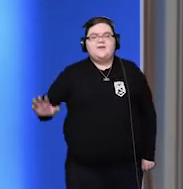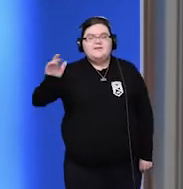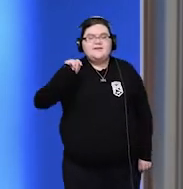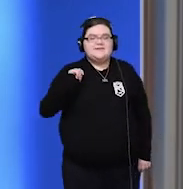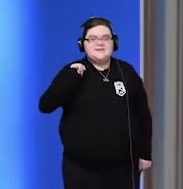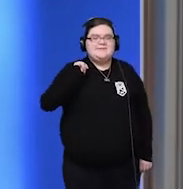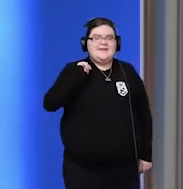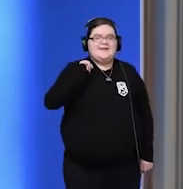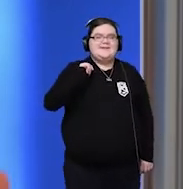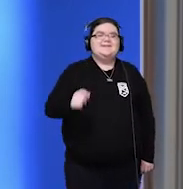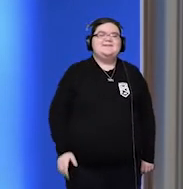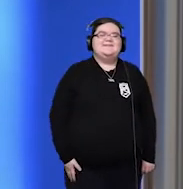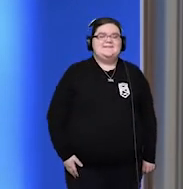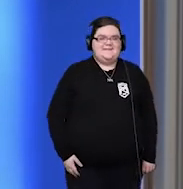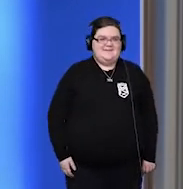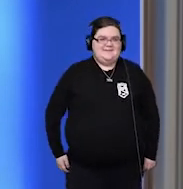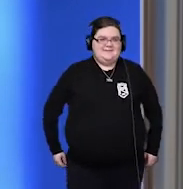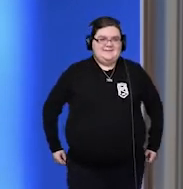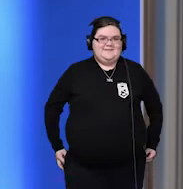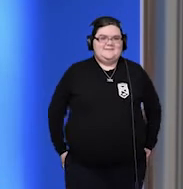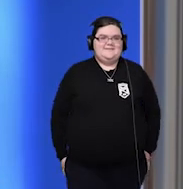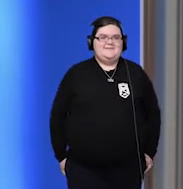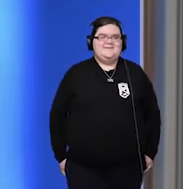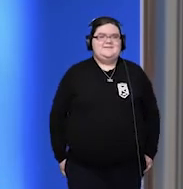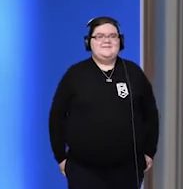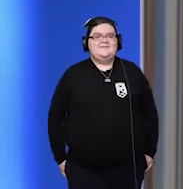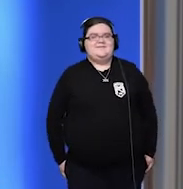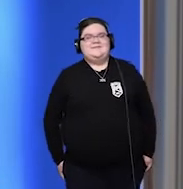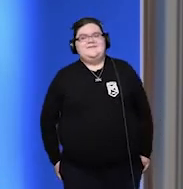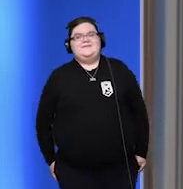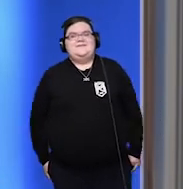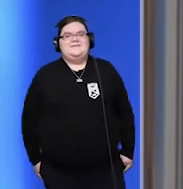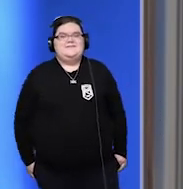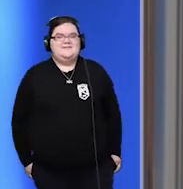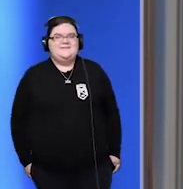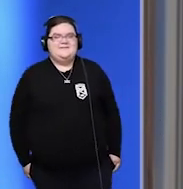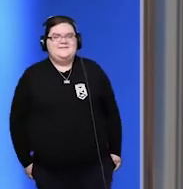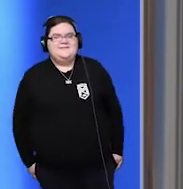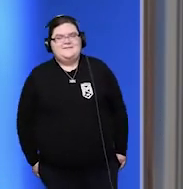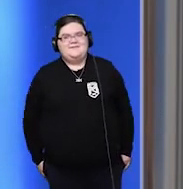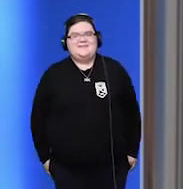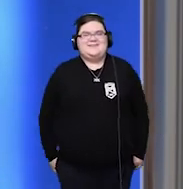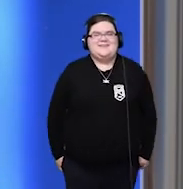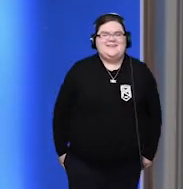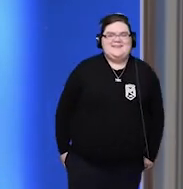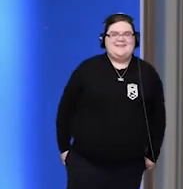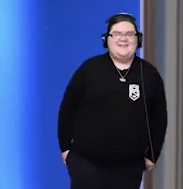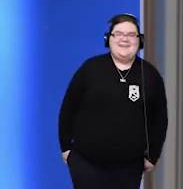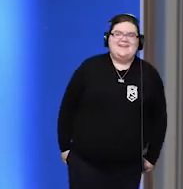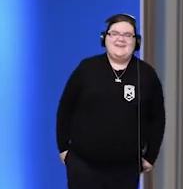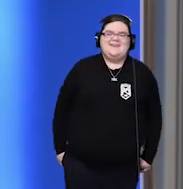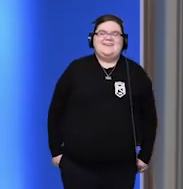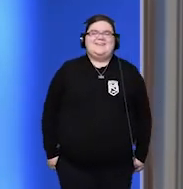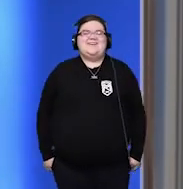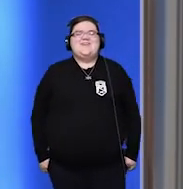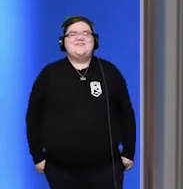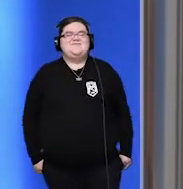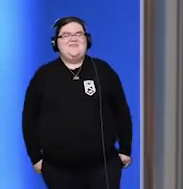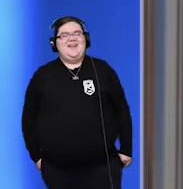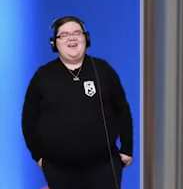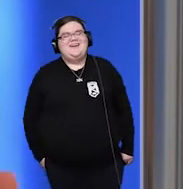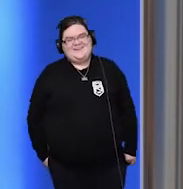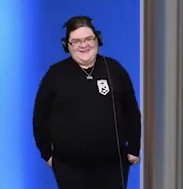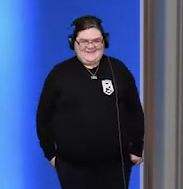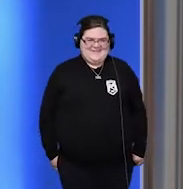I swear, if you don't listen to me. Oh, they're going to say underpants. Miles, you ain't got the bottle for this. Yeah, you ain't got Miles, you ain't built like us, bro. You